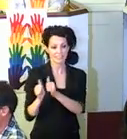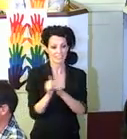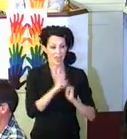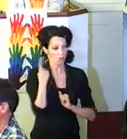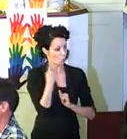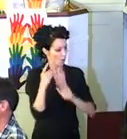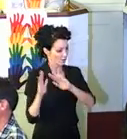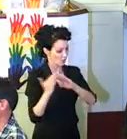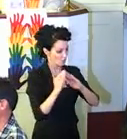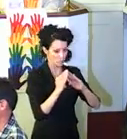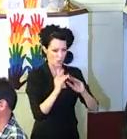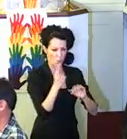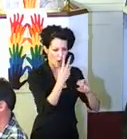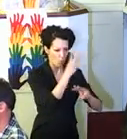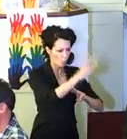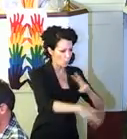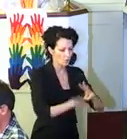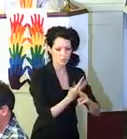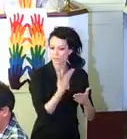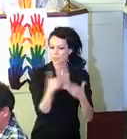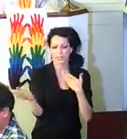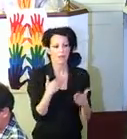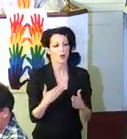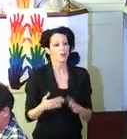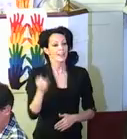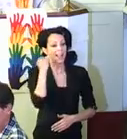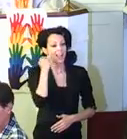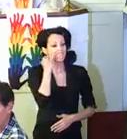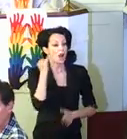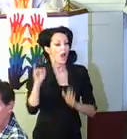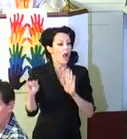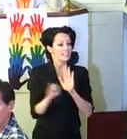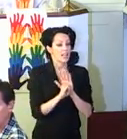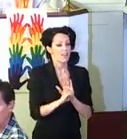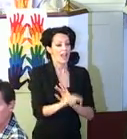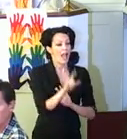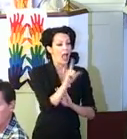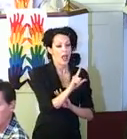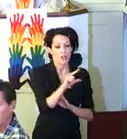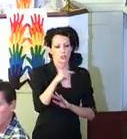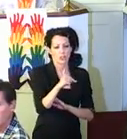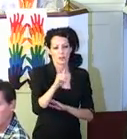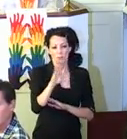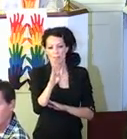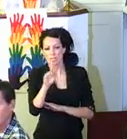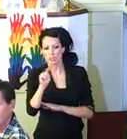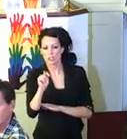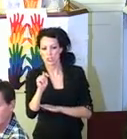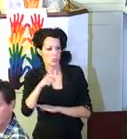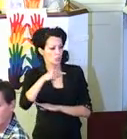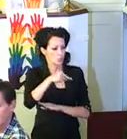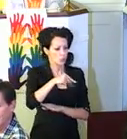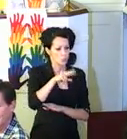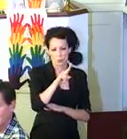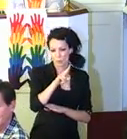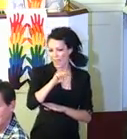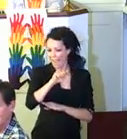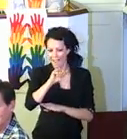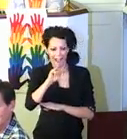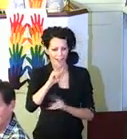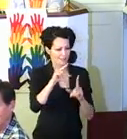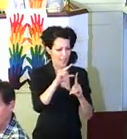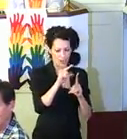one world, one people, whether we identify as LGBTQAI, whatever letter of the alphabet we identify